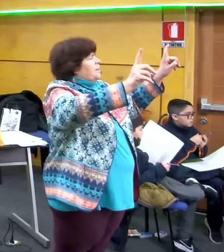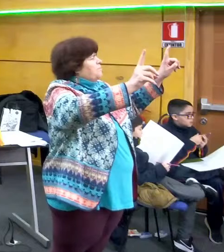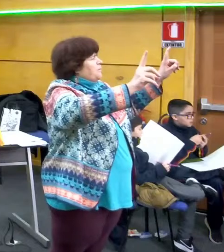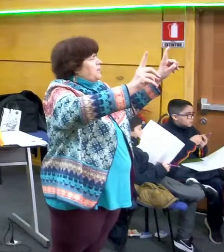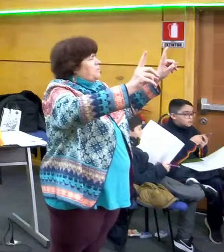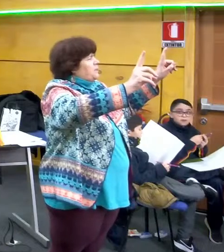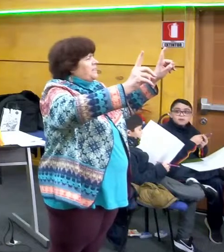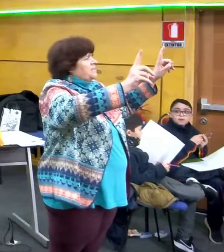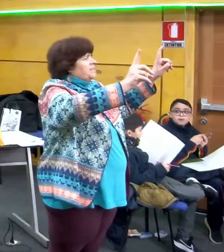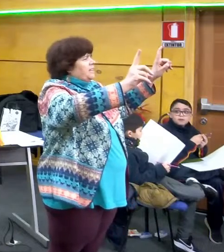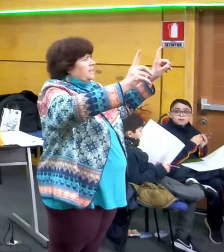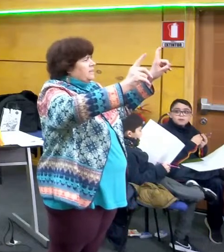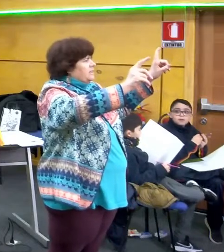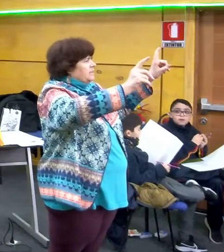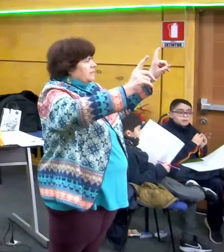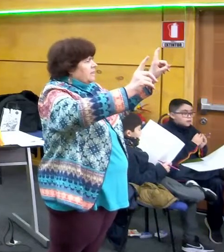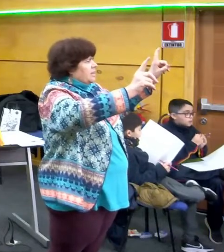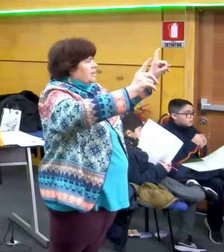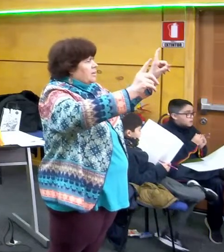Okay, listen up for a minute, please.